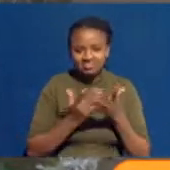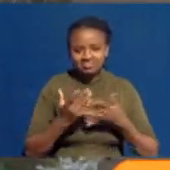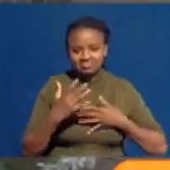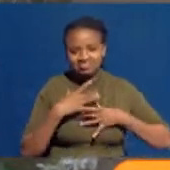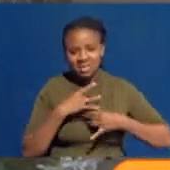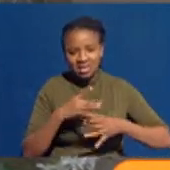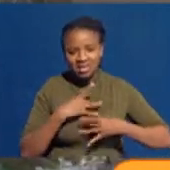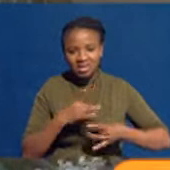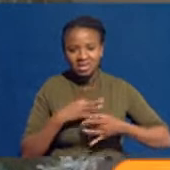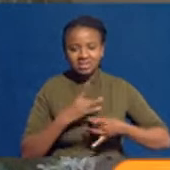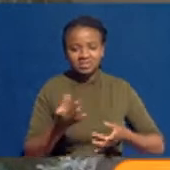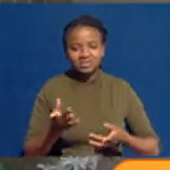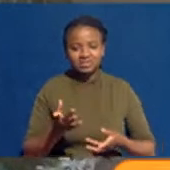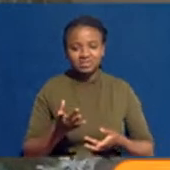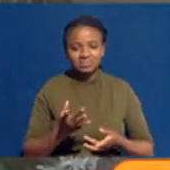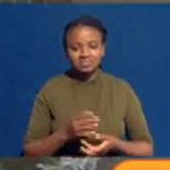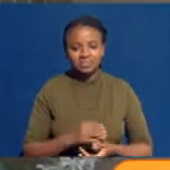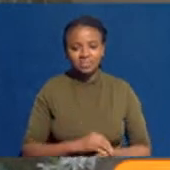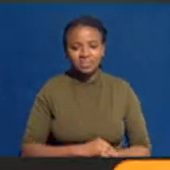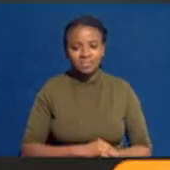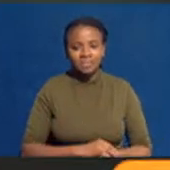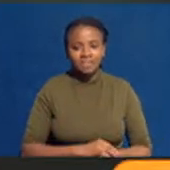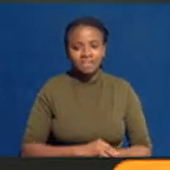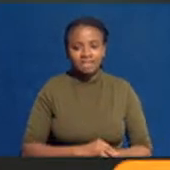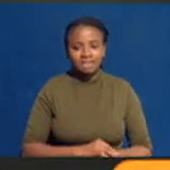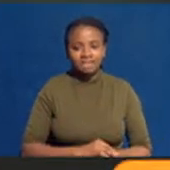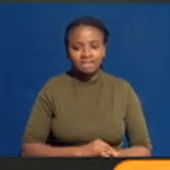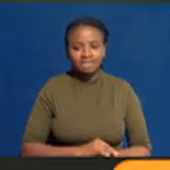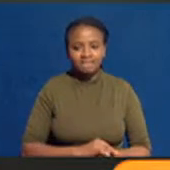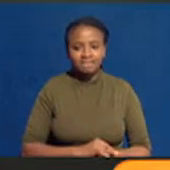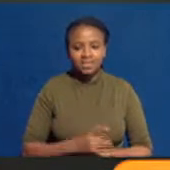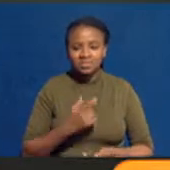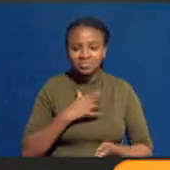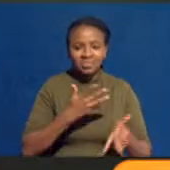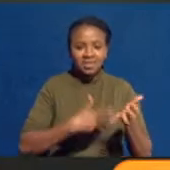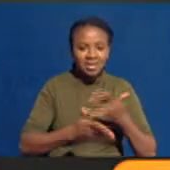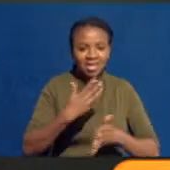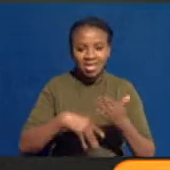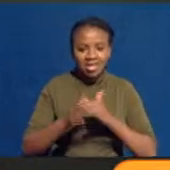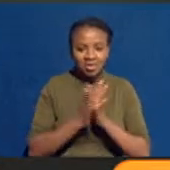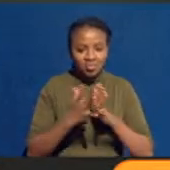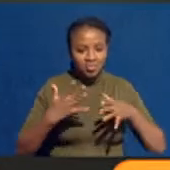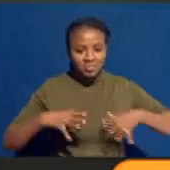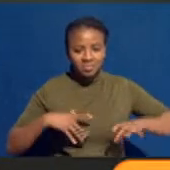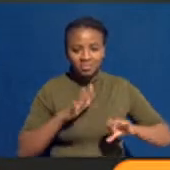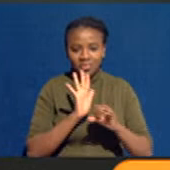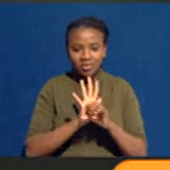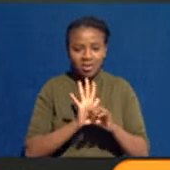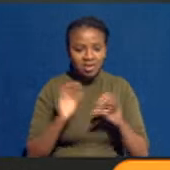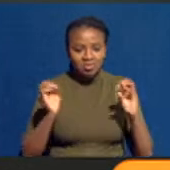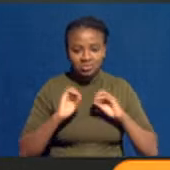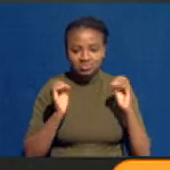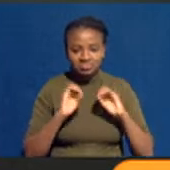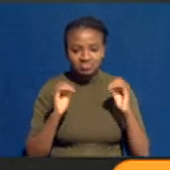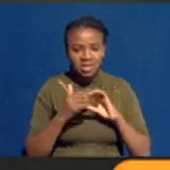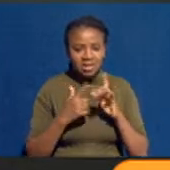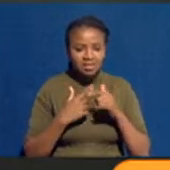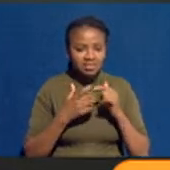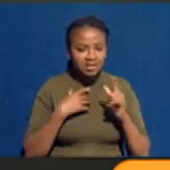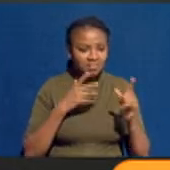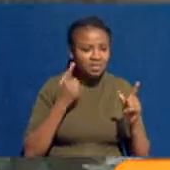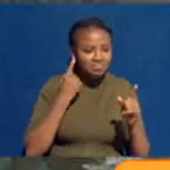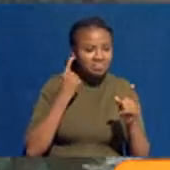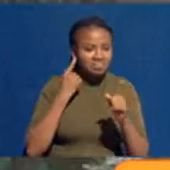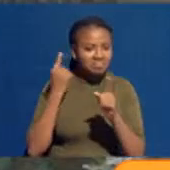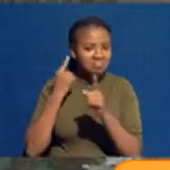they act as though you don't know as much. I wasn't socialized enough that I should care so much when somebody said I